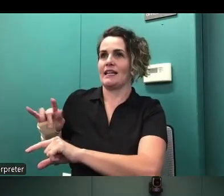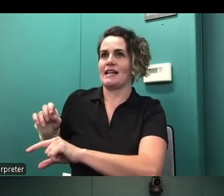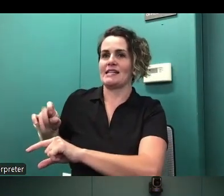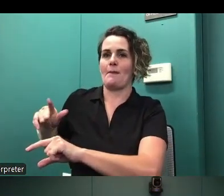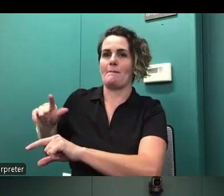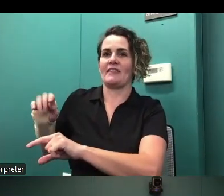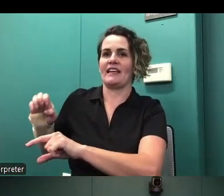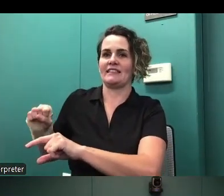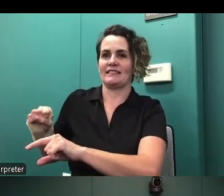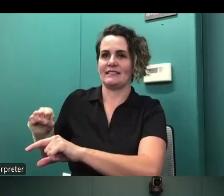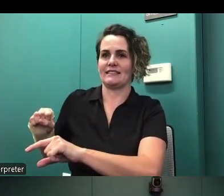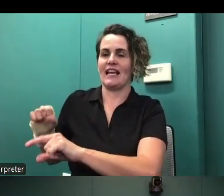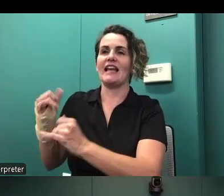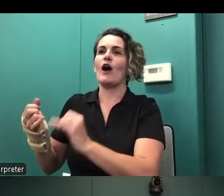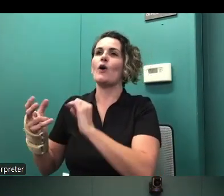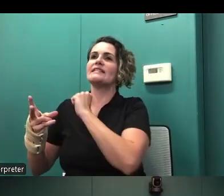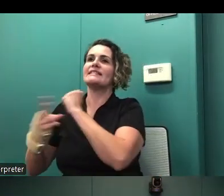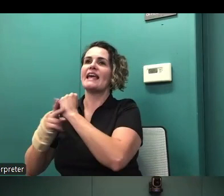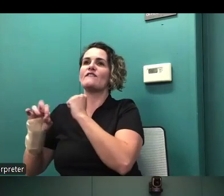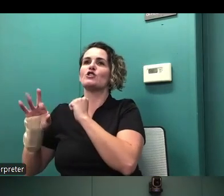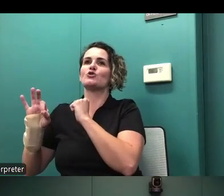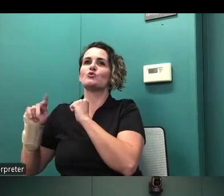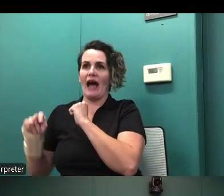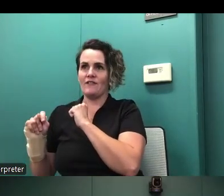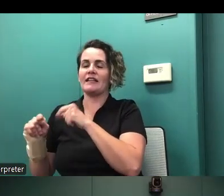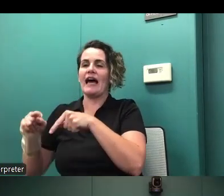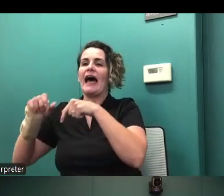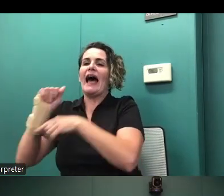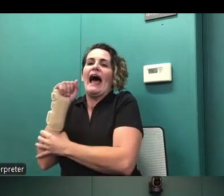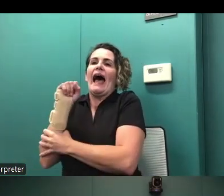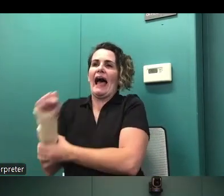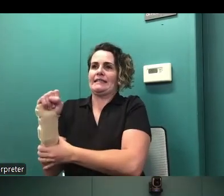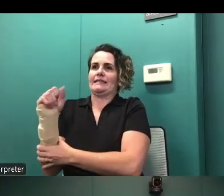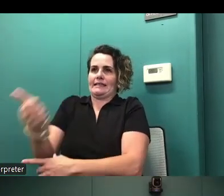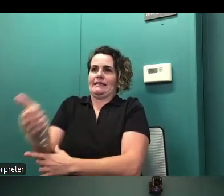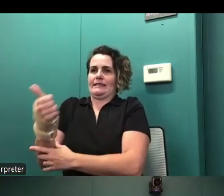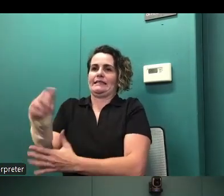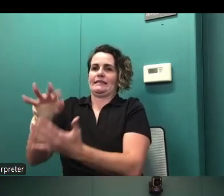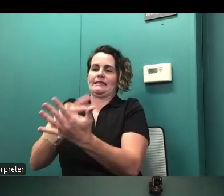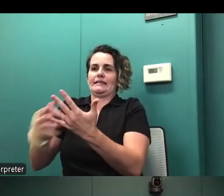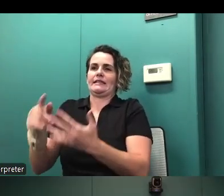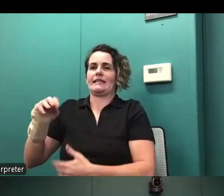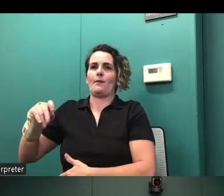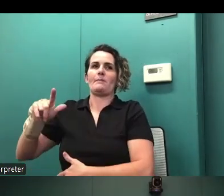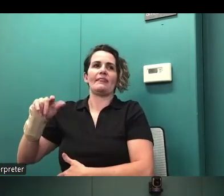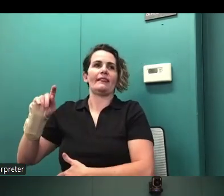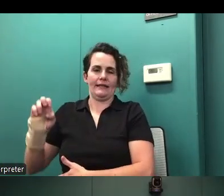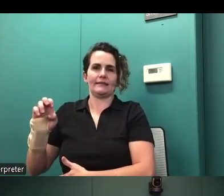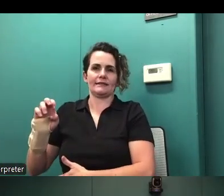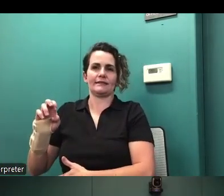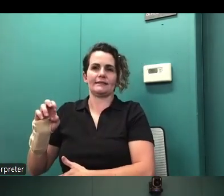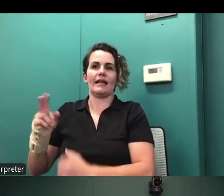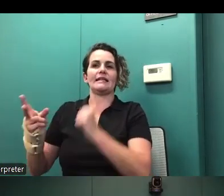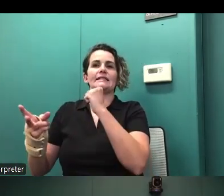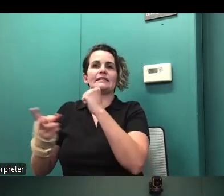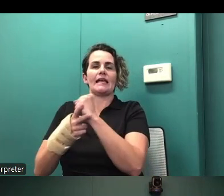templates. Like. And it'll say save draft as template. Then you can save it as a new template. And there you